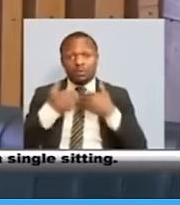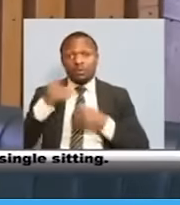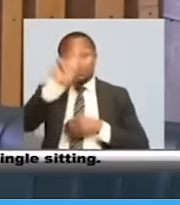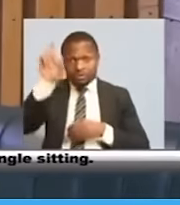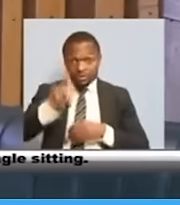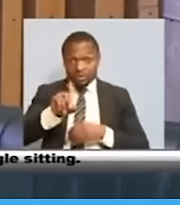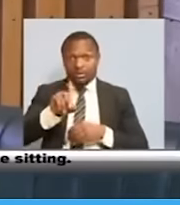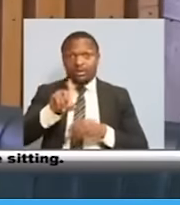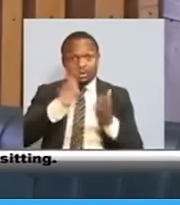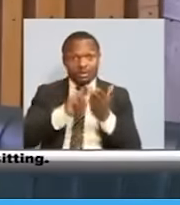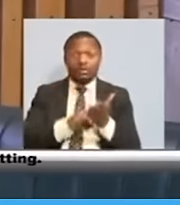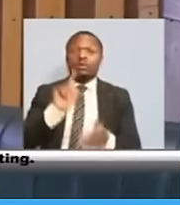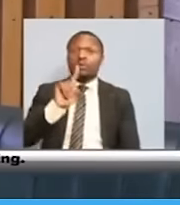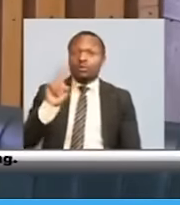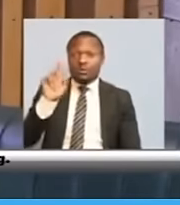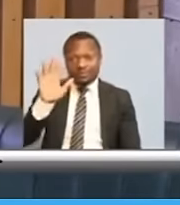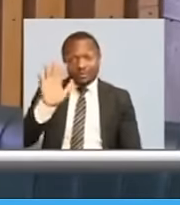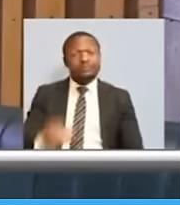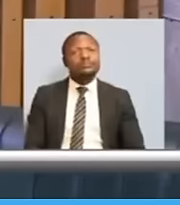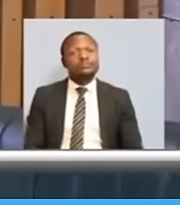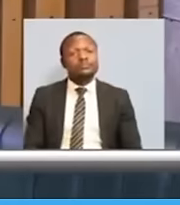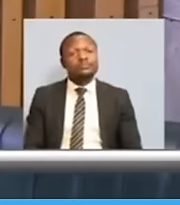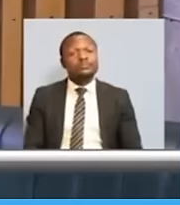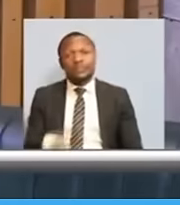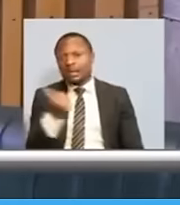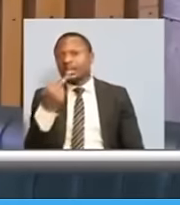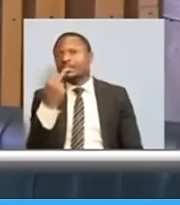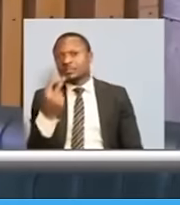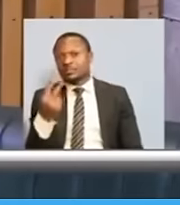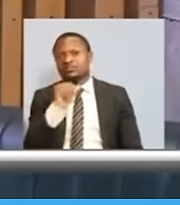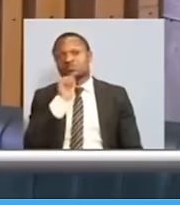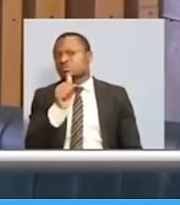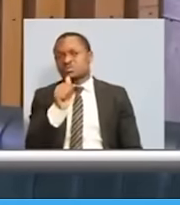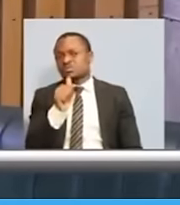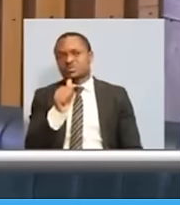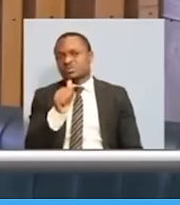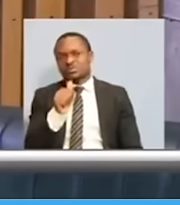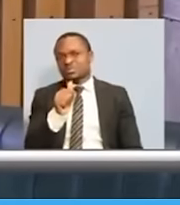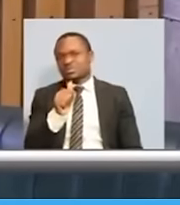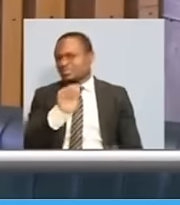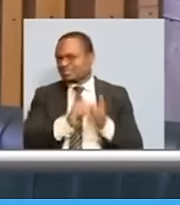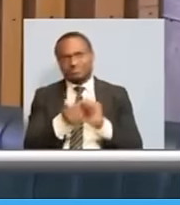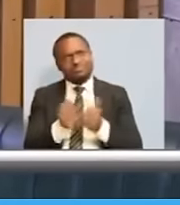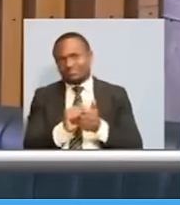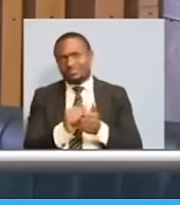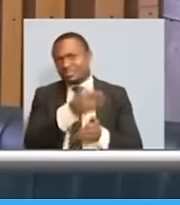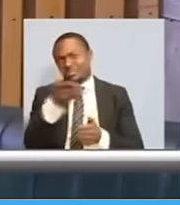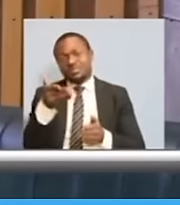this standing order 115. The other two, we don't mind, because those are procedural and